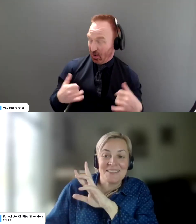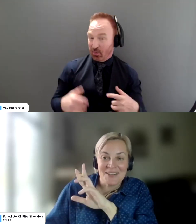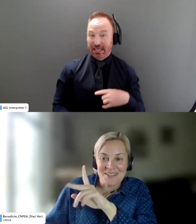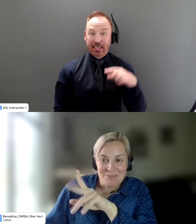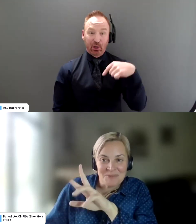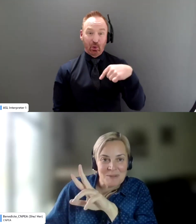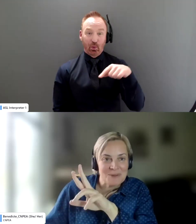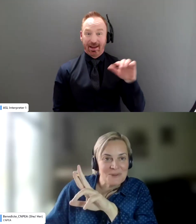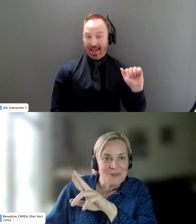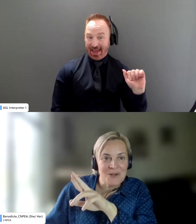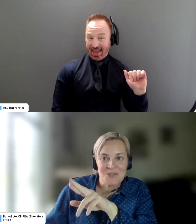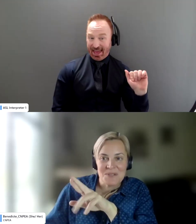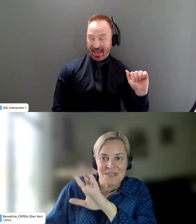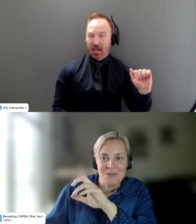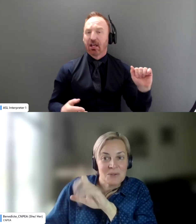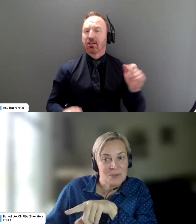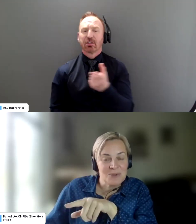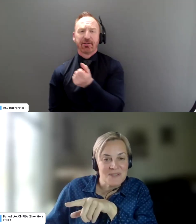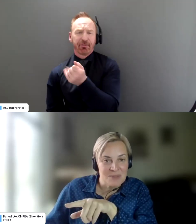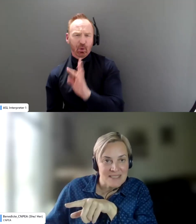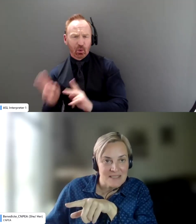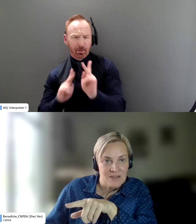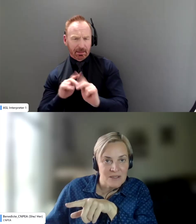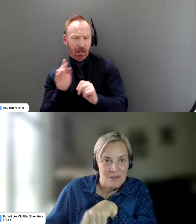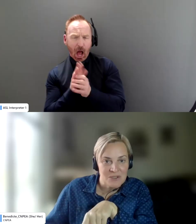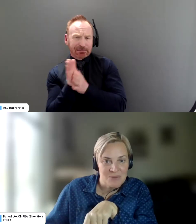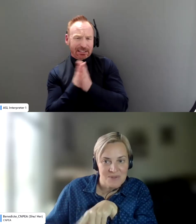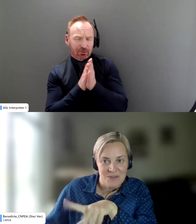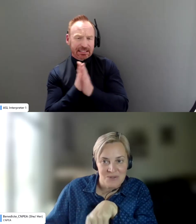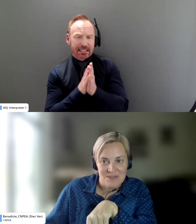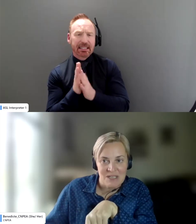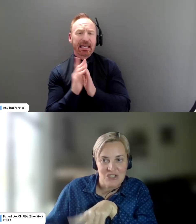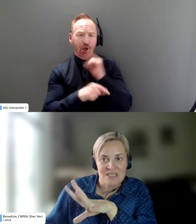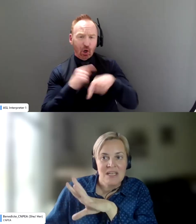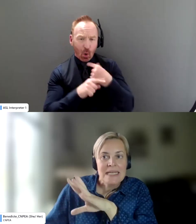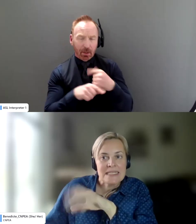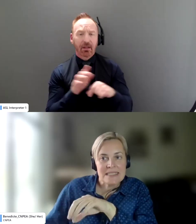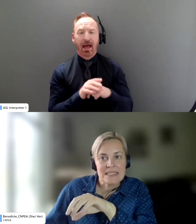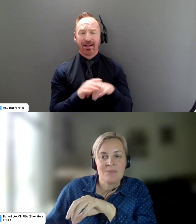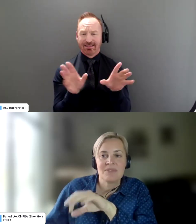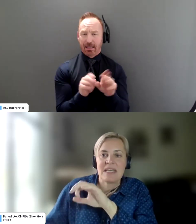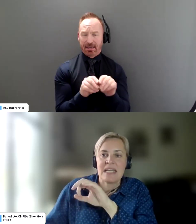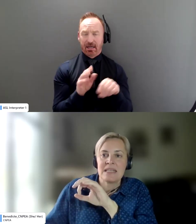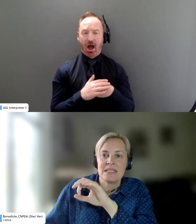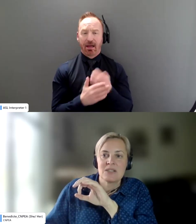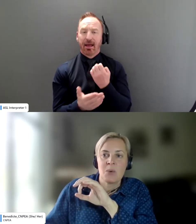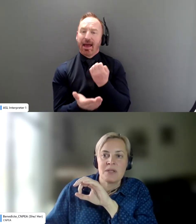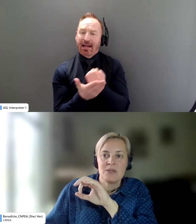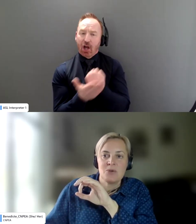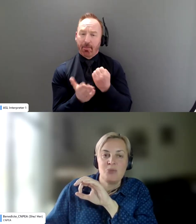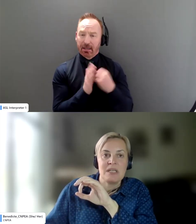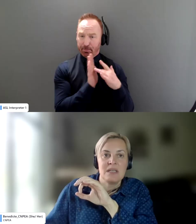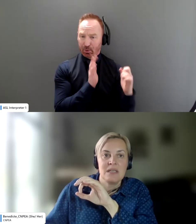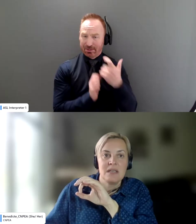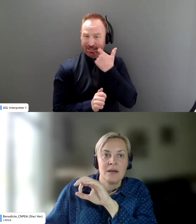but there are a couple people who are interested in the Global Summit on Economic Abuse that you just mentioned. Is this Yeah. something that is going